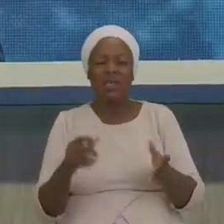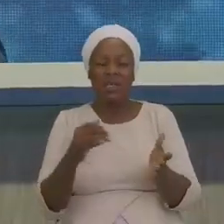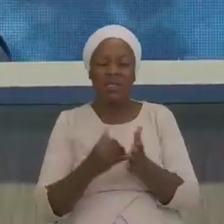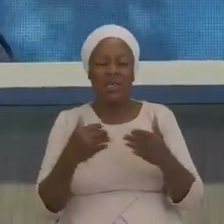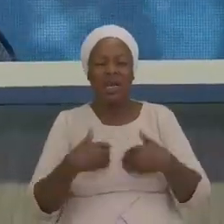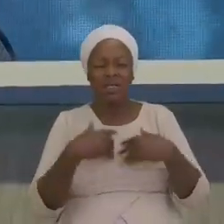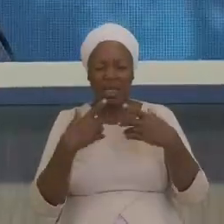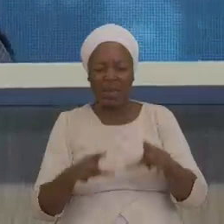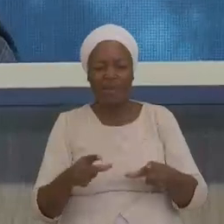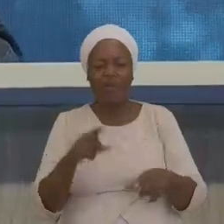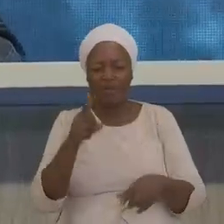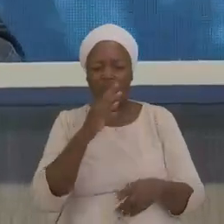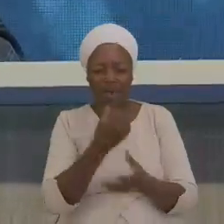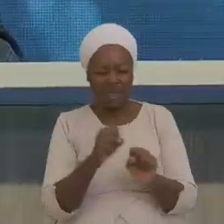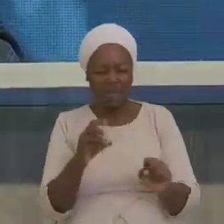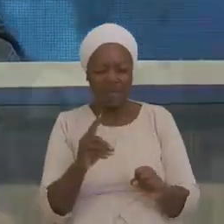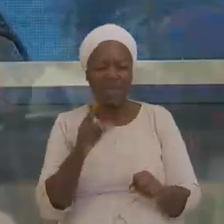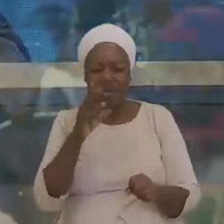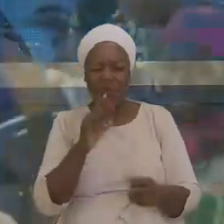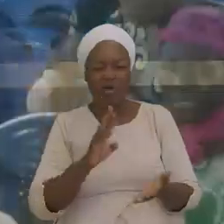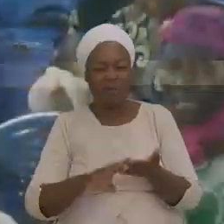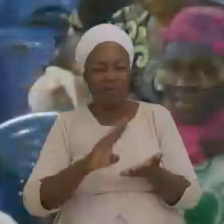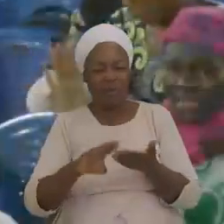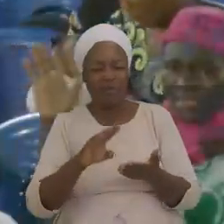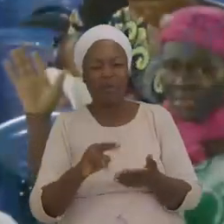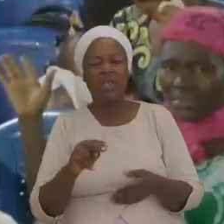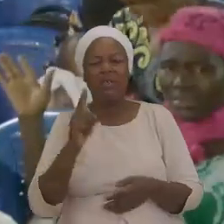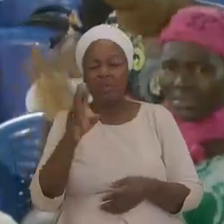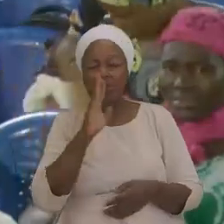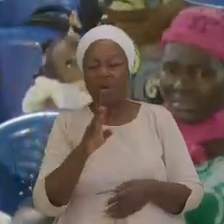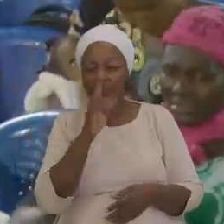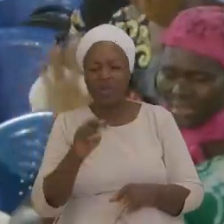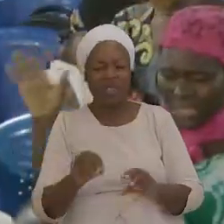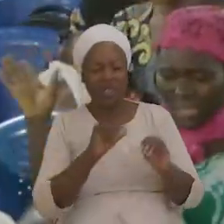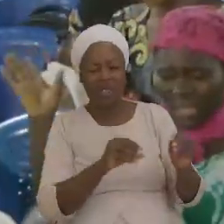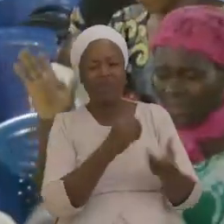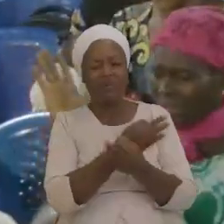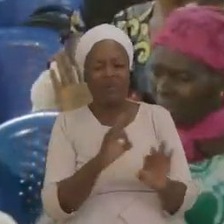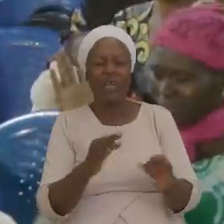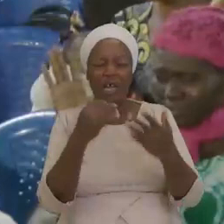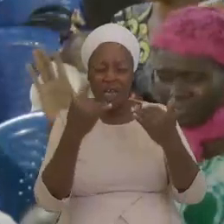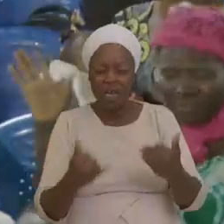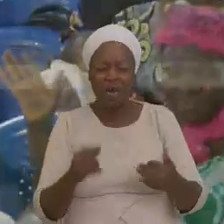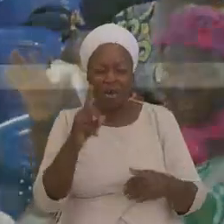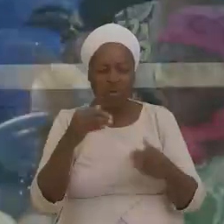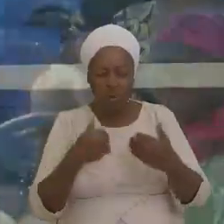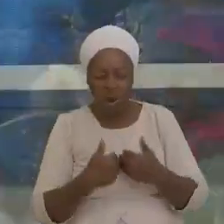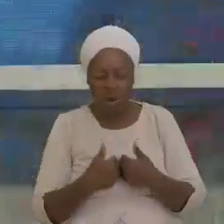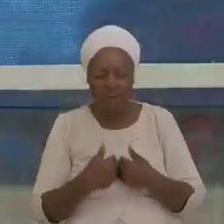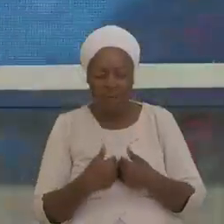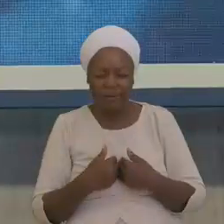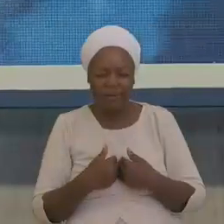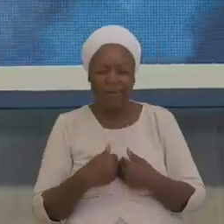saved. You are forgiven. You have been set free. Now you have